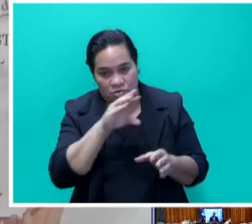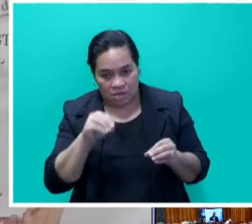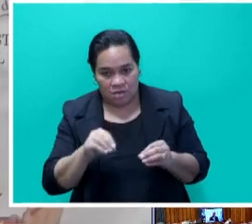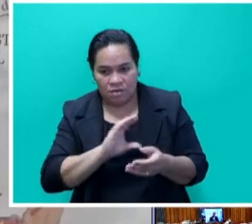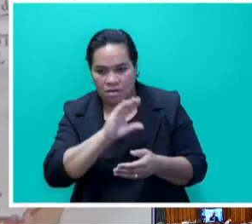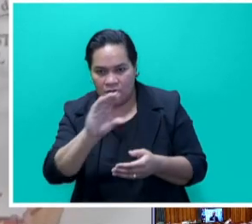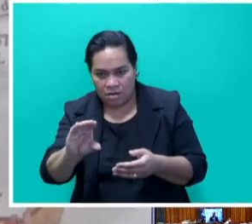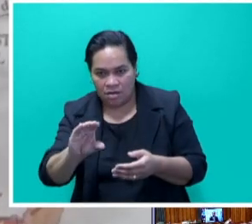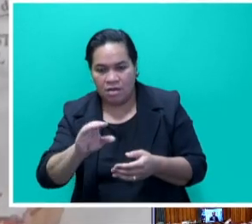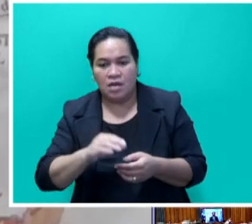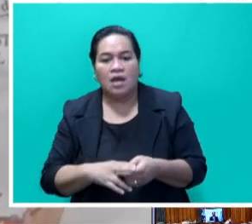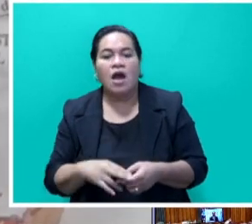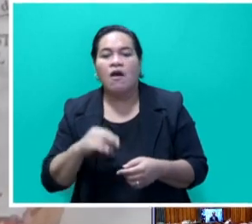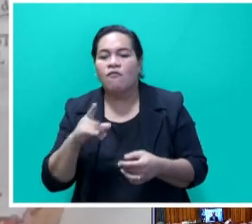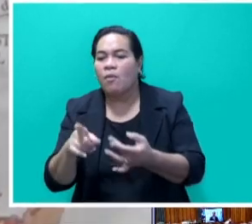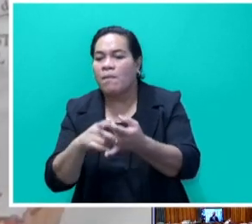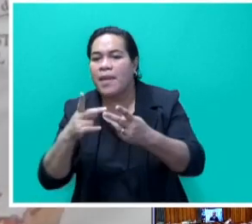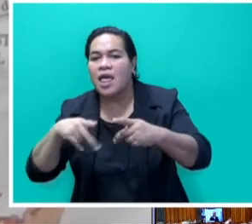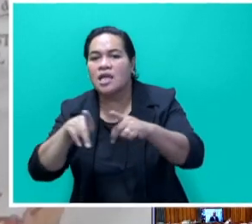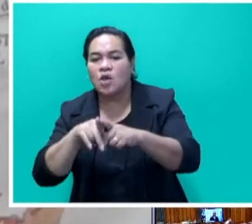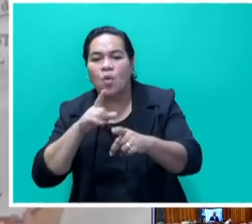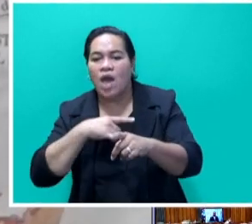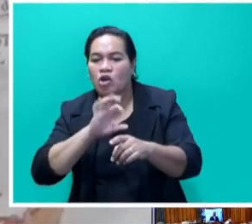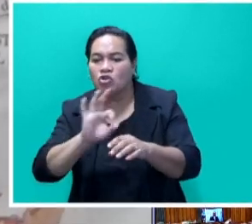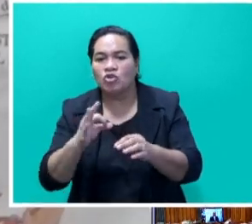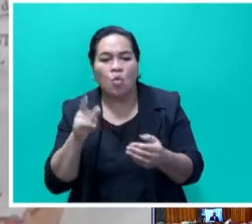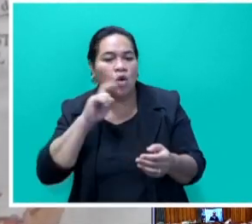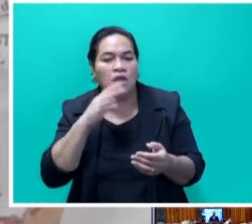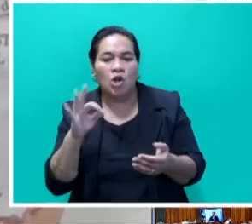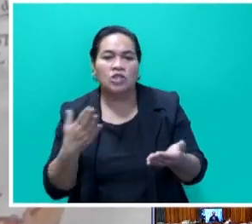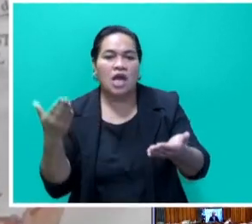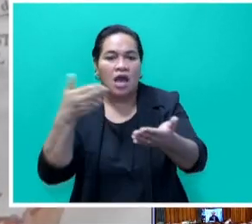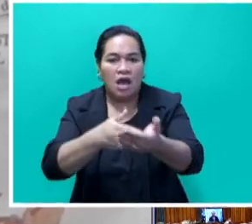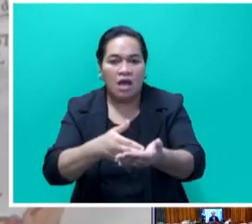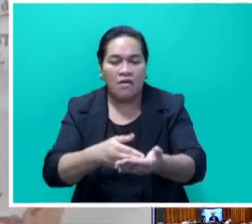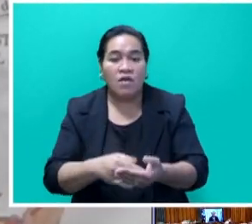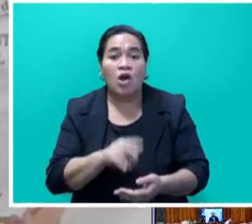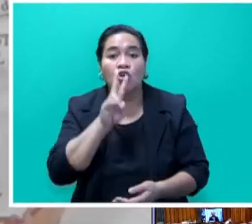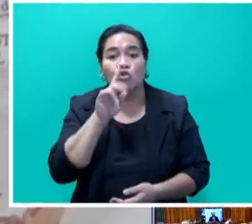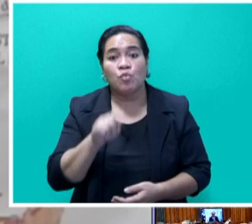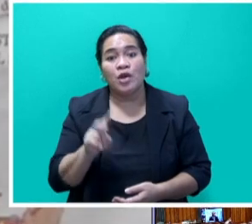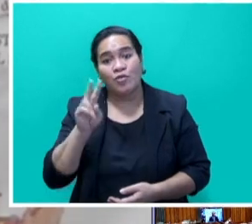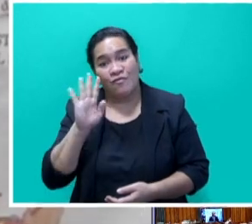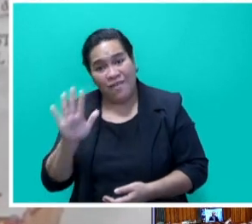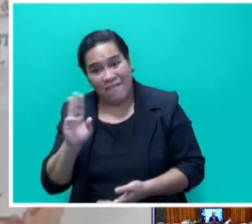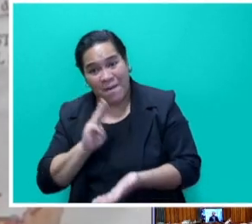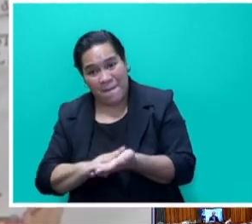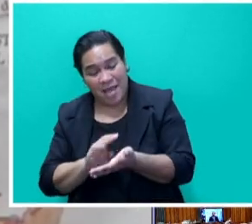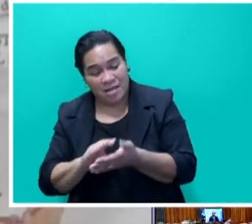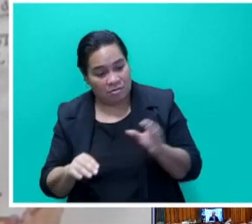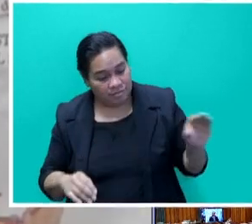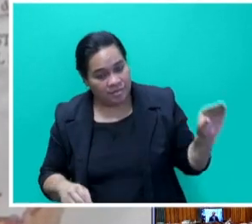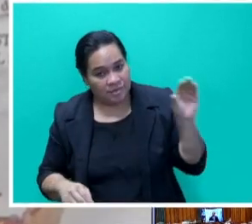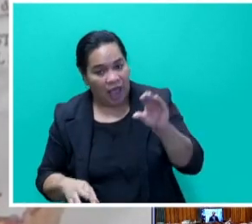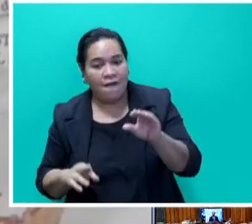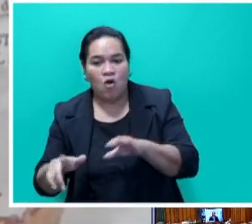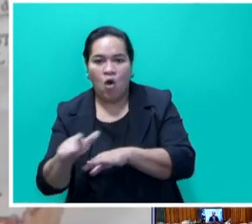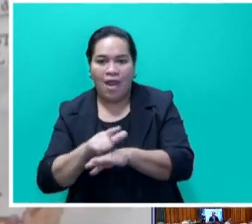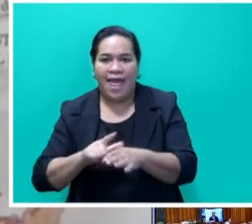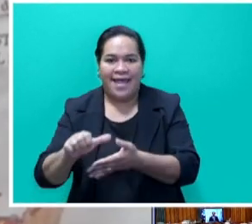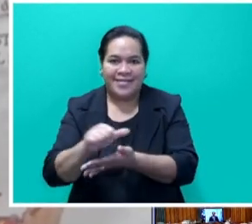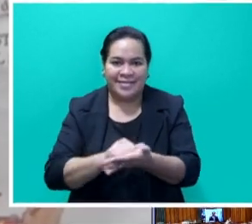to non-metered areas, which includes rural and maritime areas. $2.25 million has been received for ongoing land acquisition